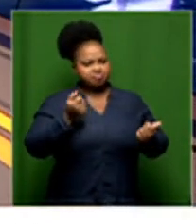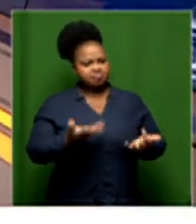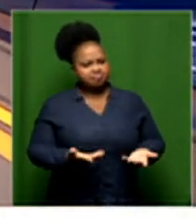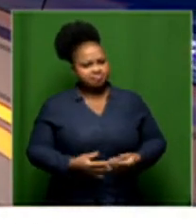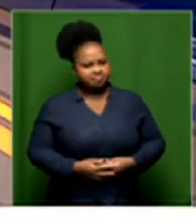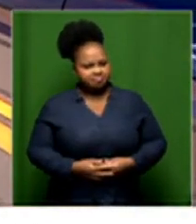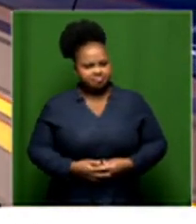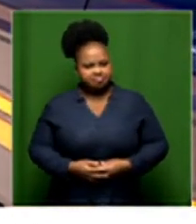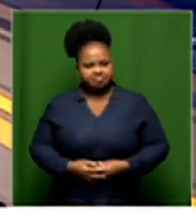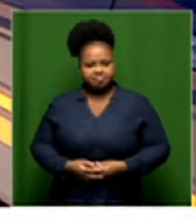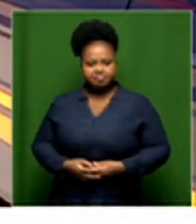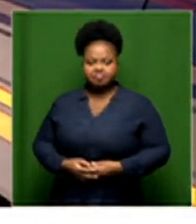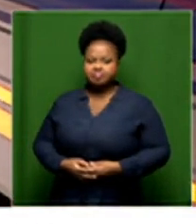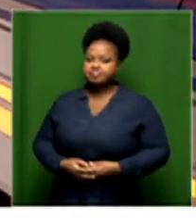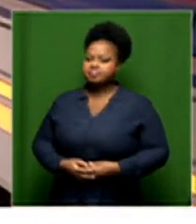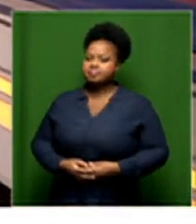it?